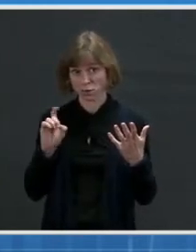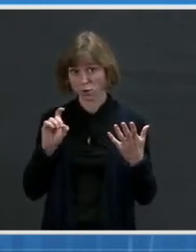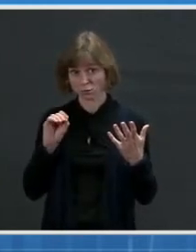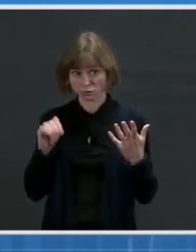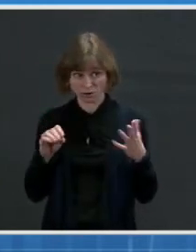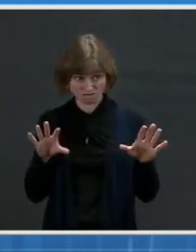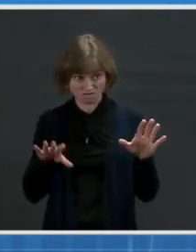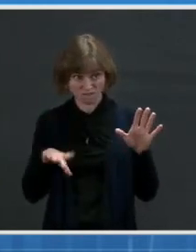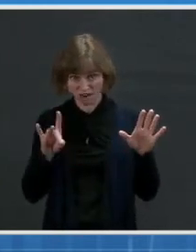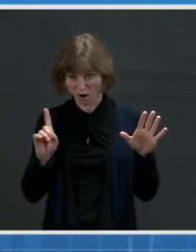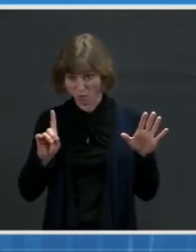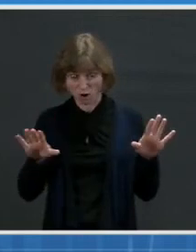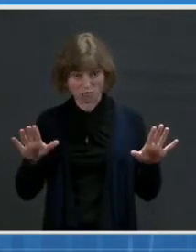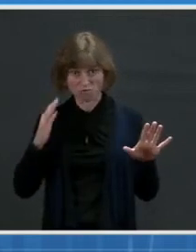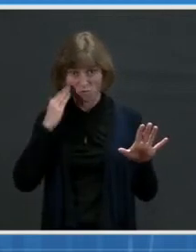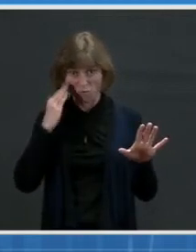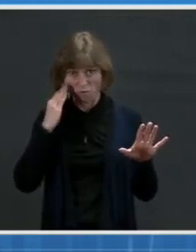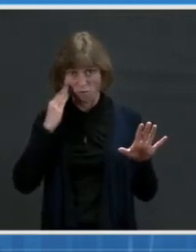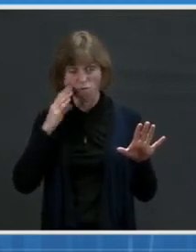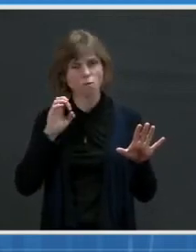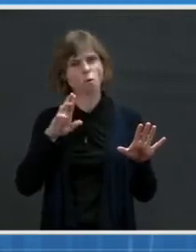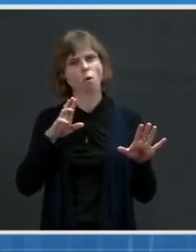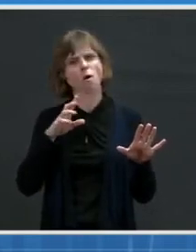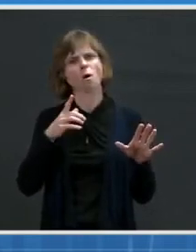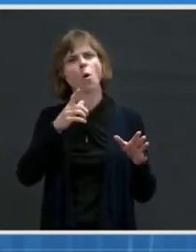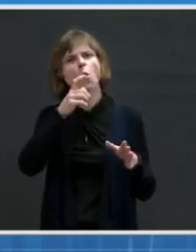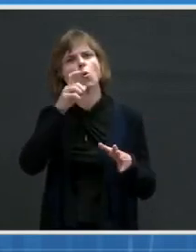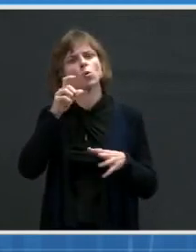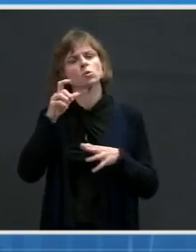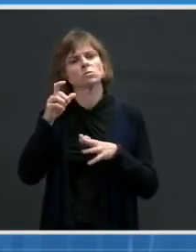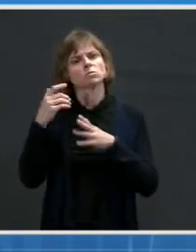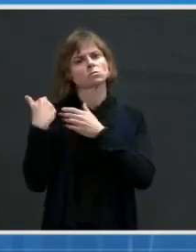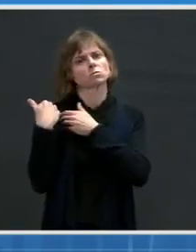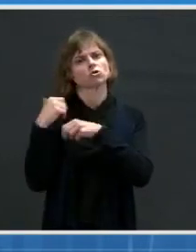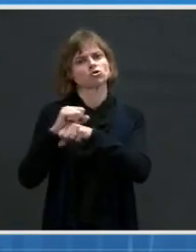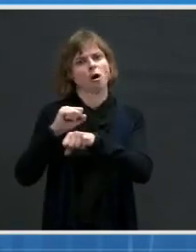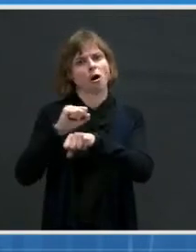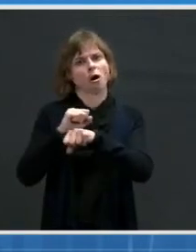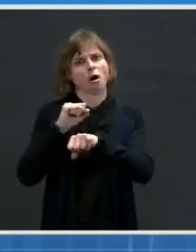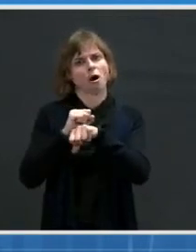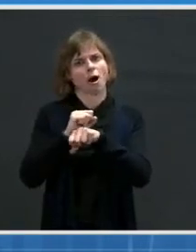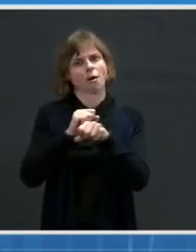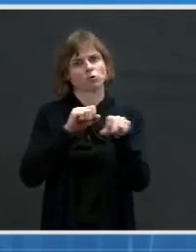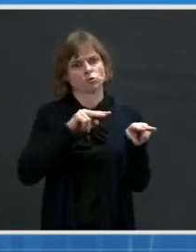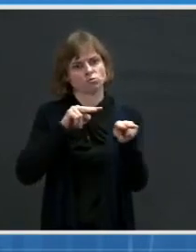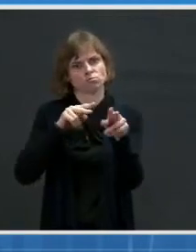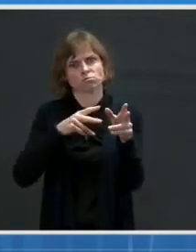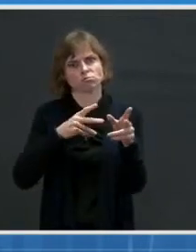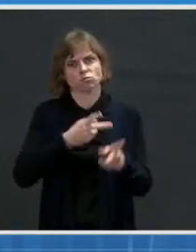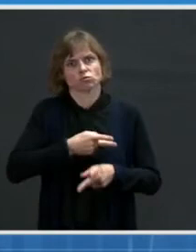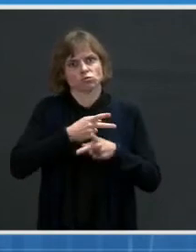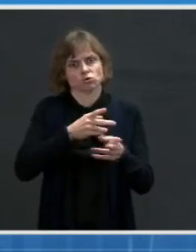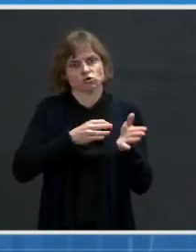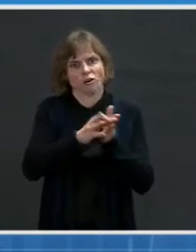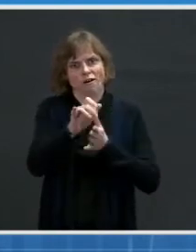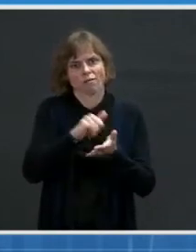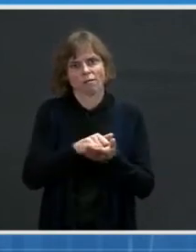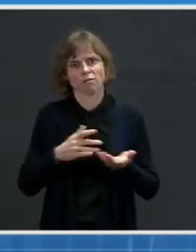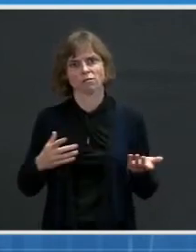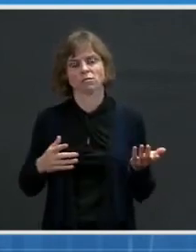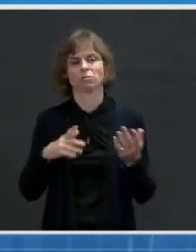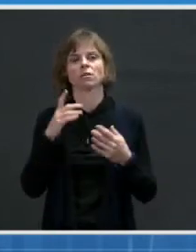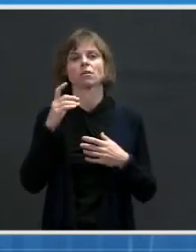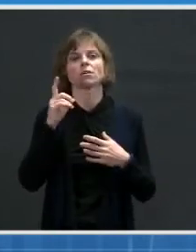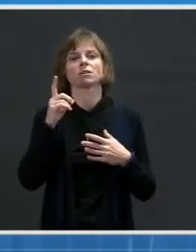for? And is there somebody whose job it is to track that? So look, and Dr. Walensky,